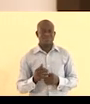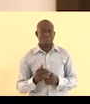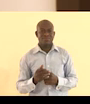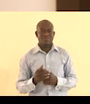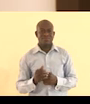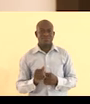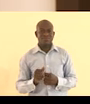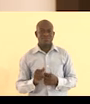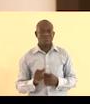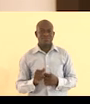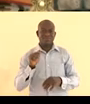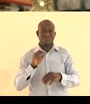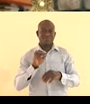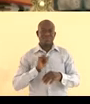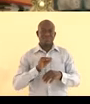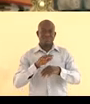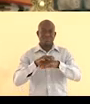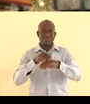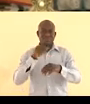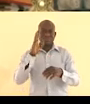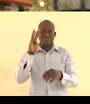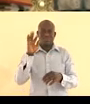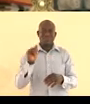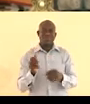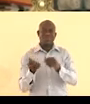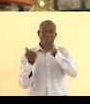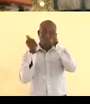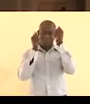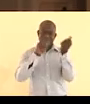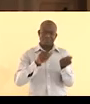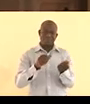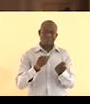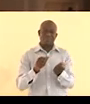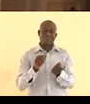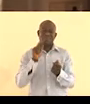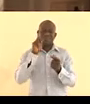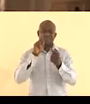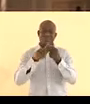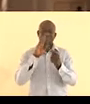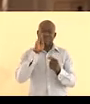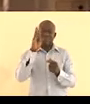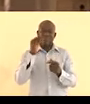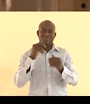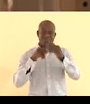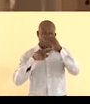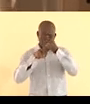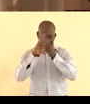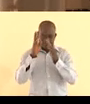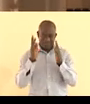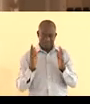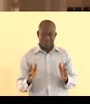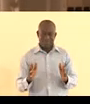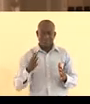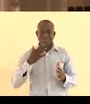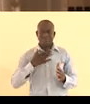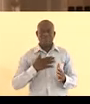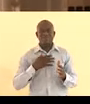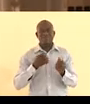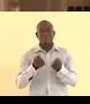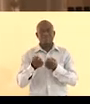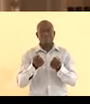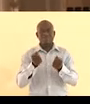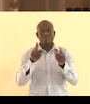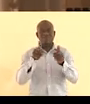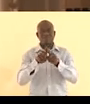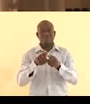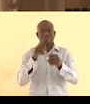1. I am called by baptism to be a prophet. And my role as a